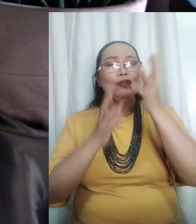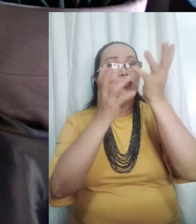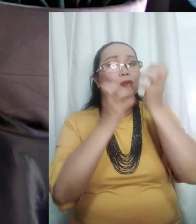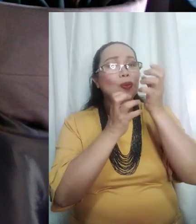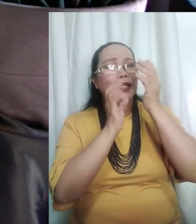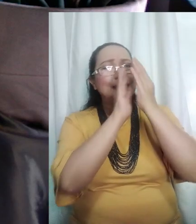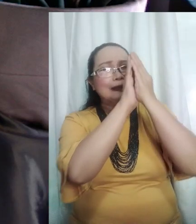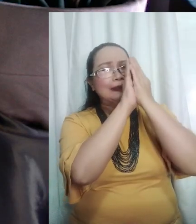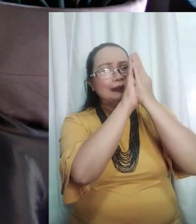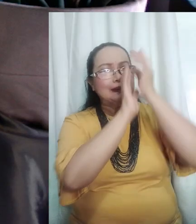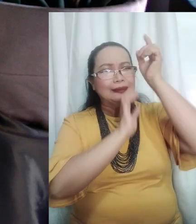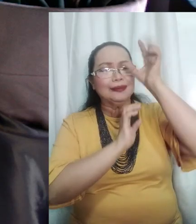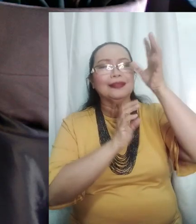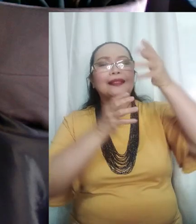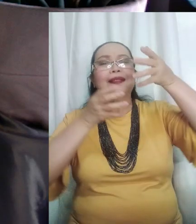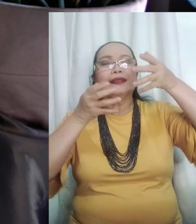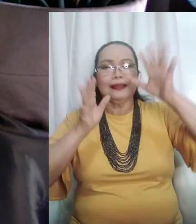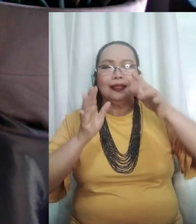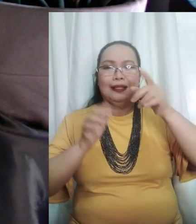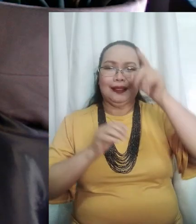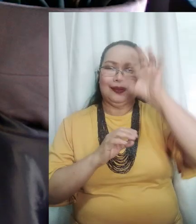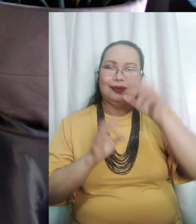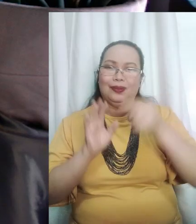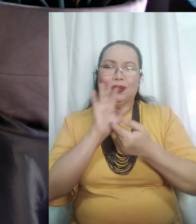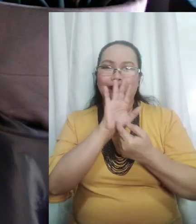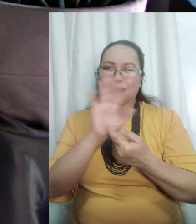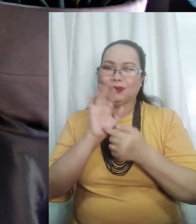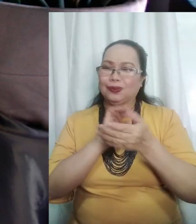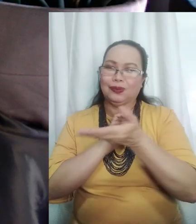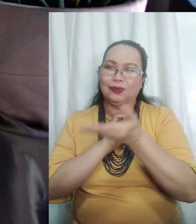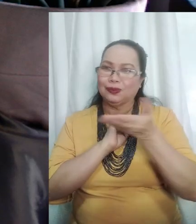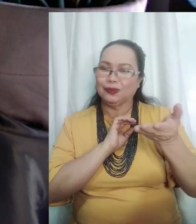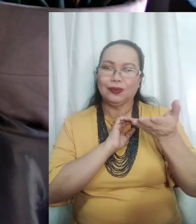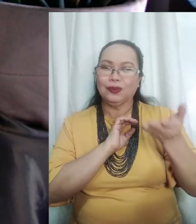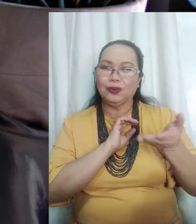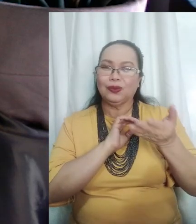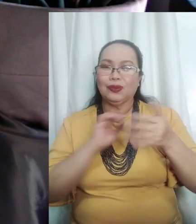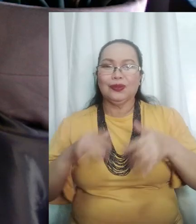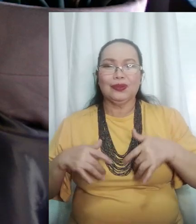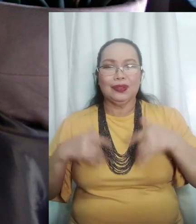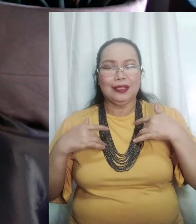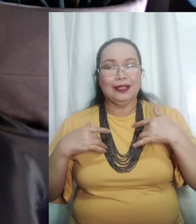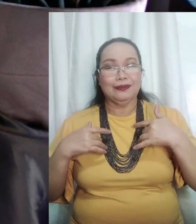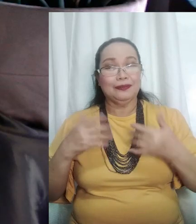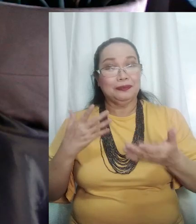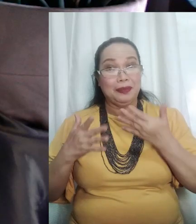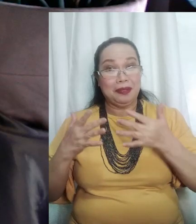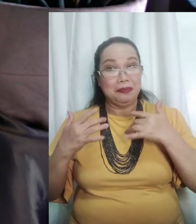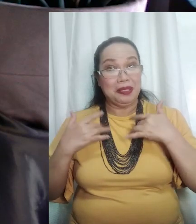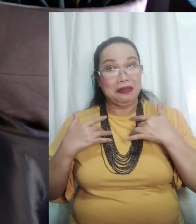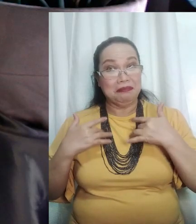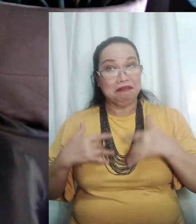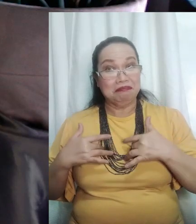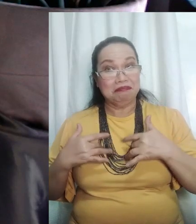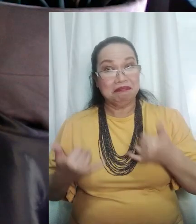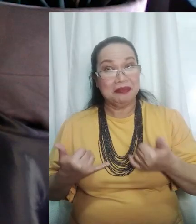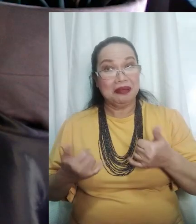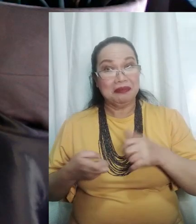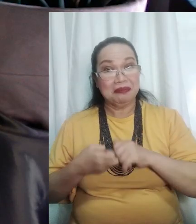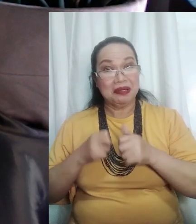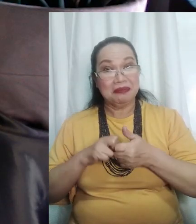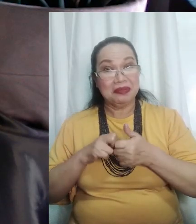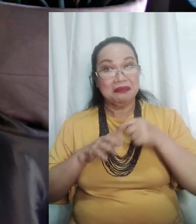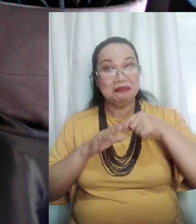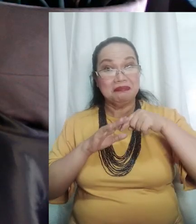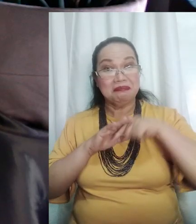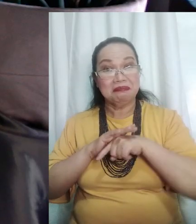yes, beloved, allow God to show you how your setback maybe right now is set